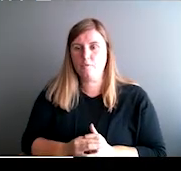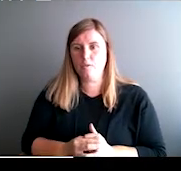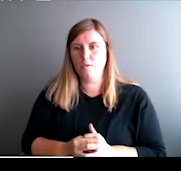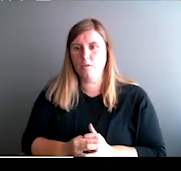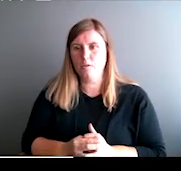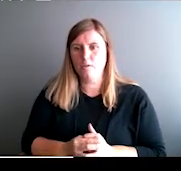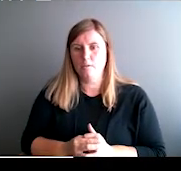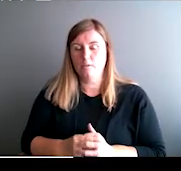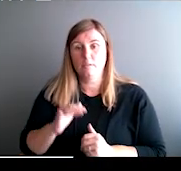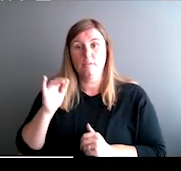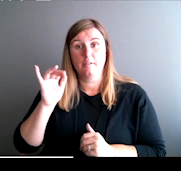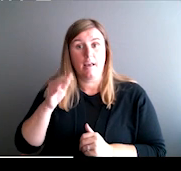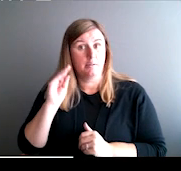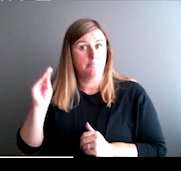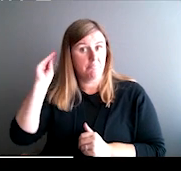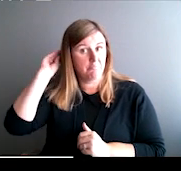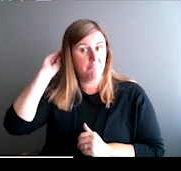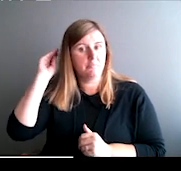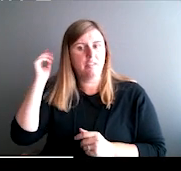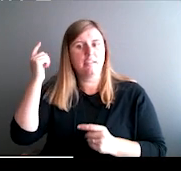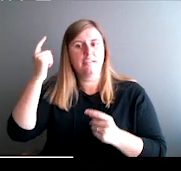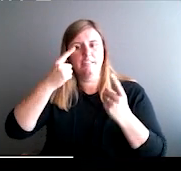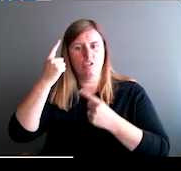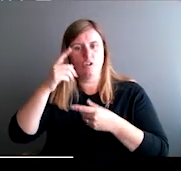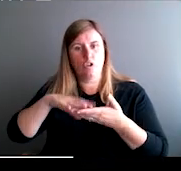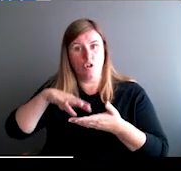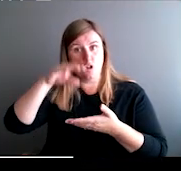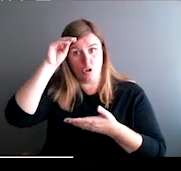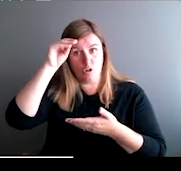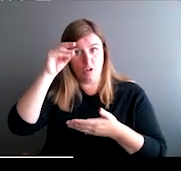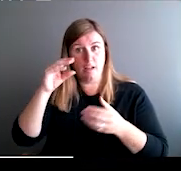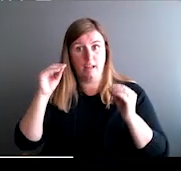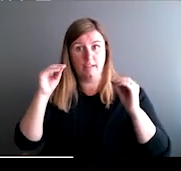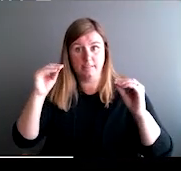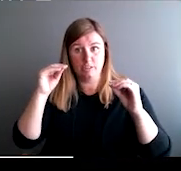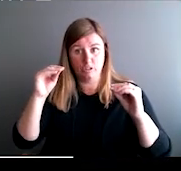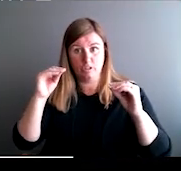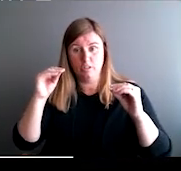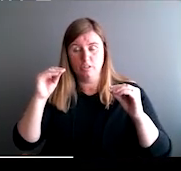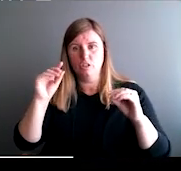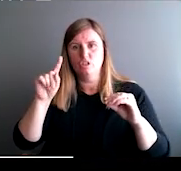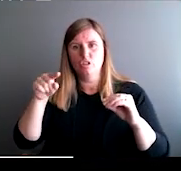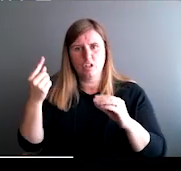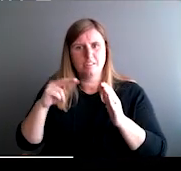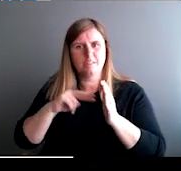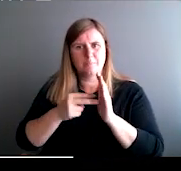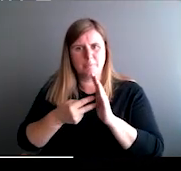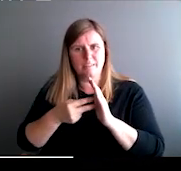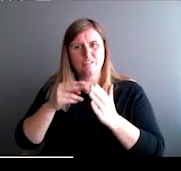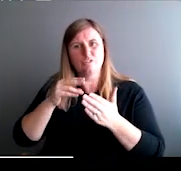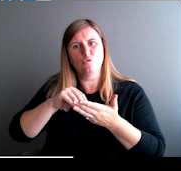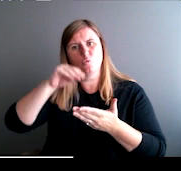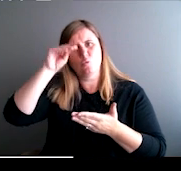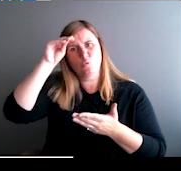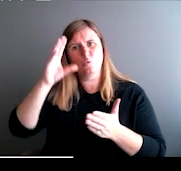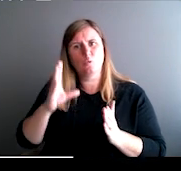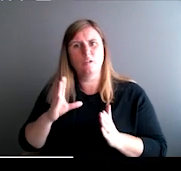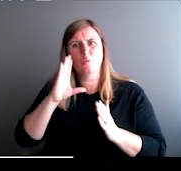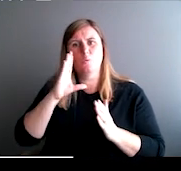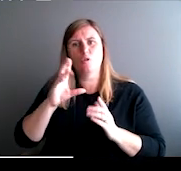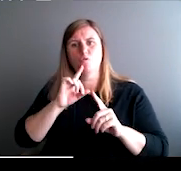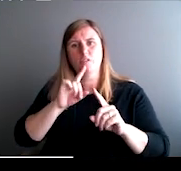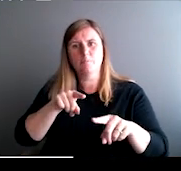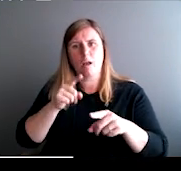With this in mind, consider that learning and teaching just means that the student is going to respond